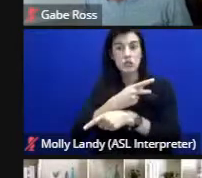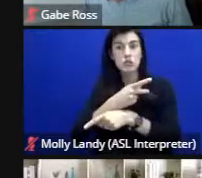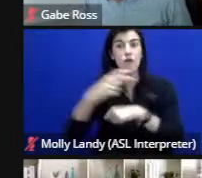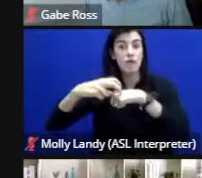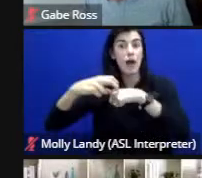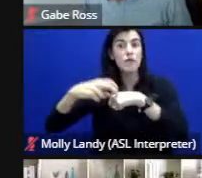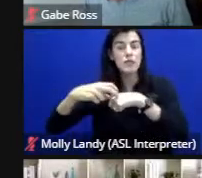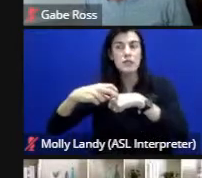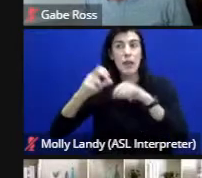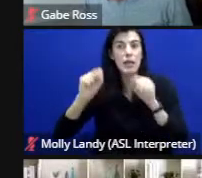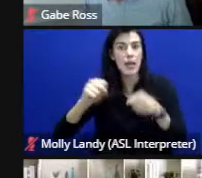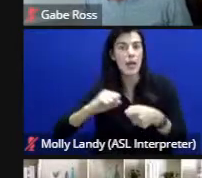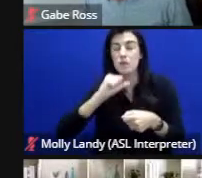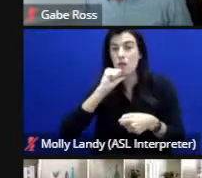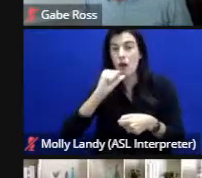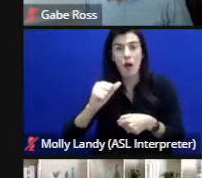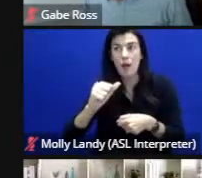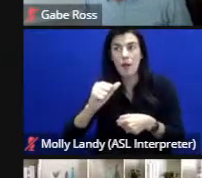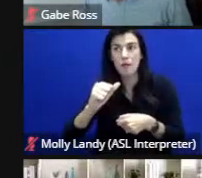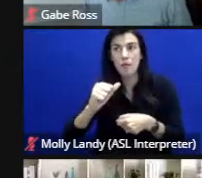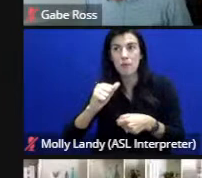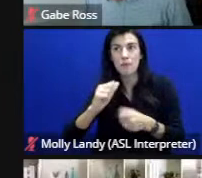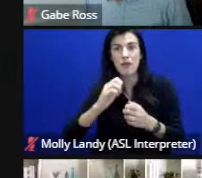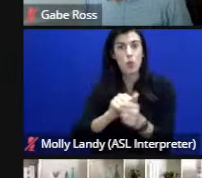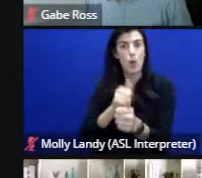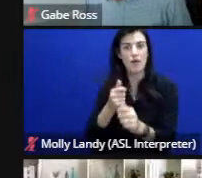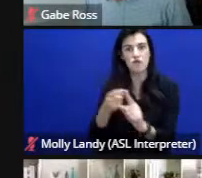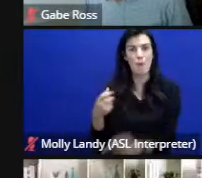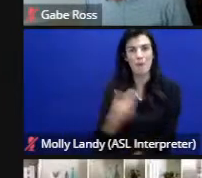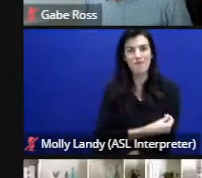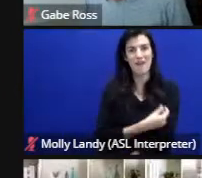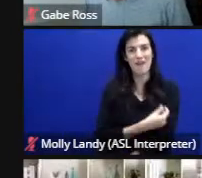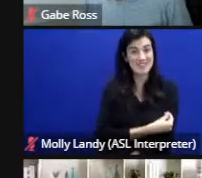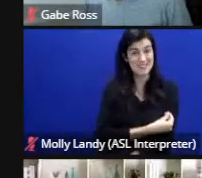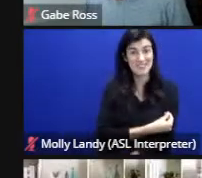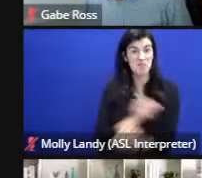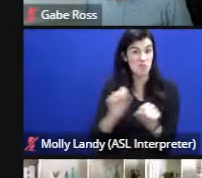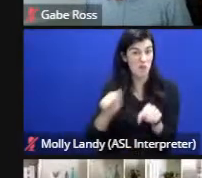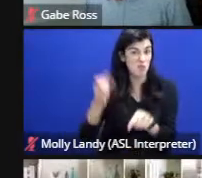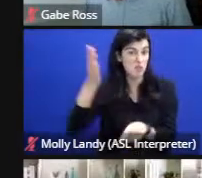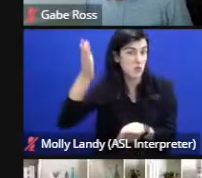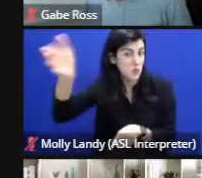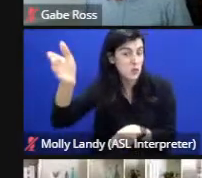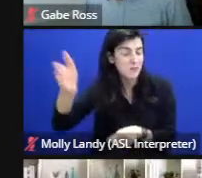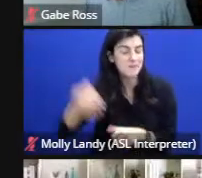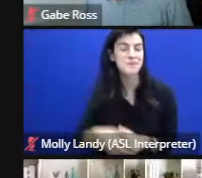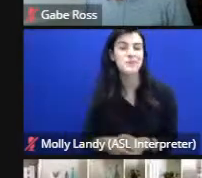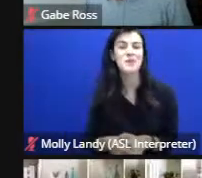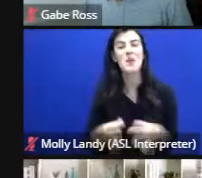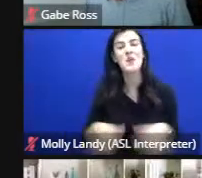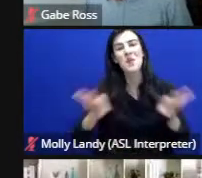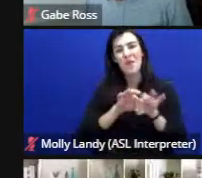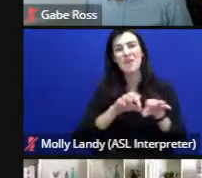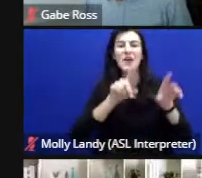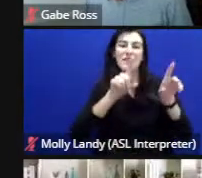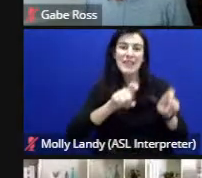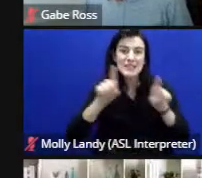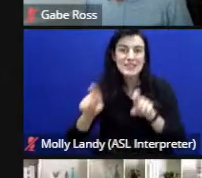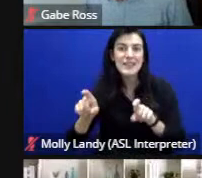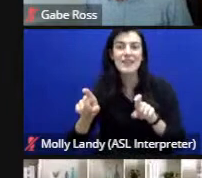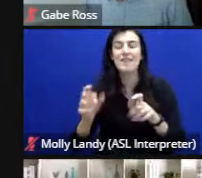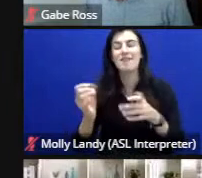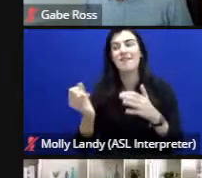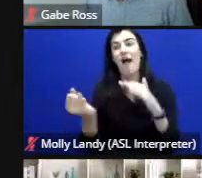vaccines. One way to avoid this and to stop the spread of disease is by testing, isolation of people who are